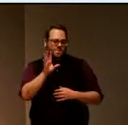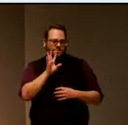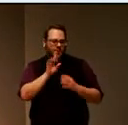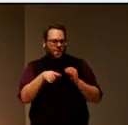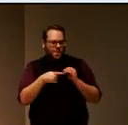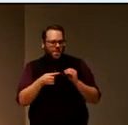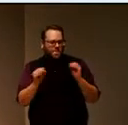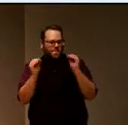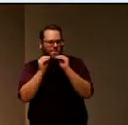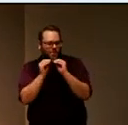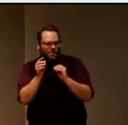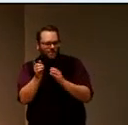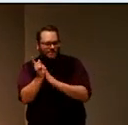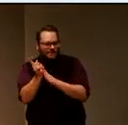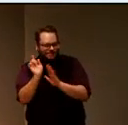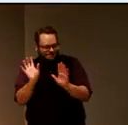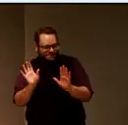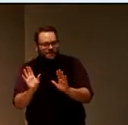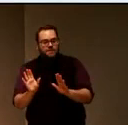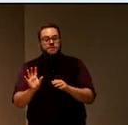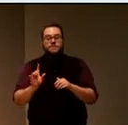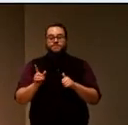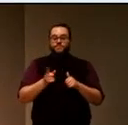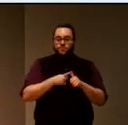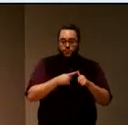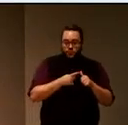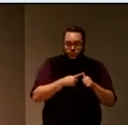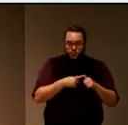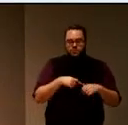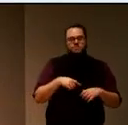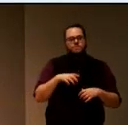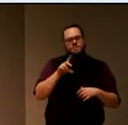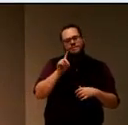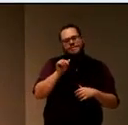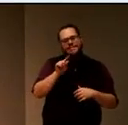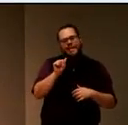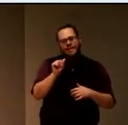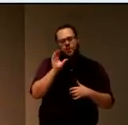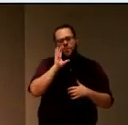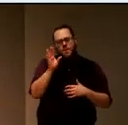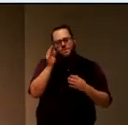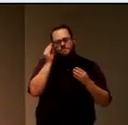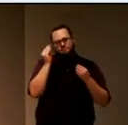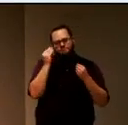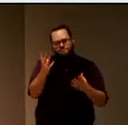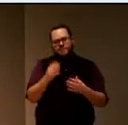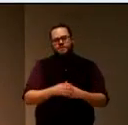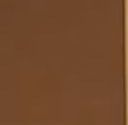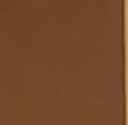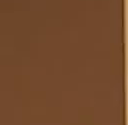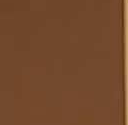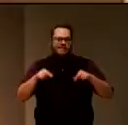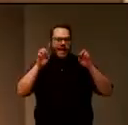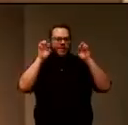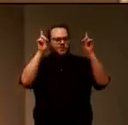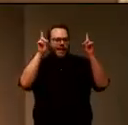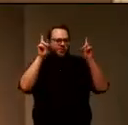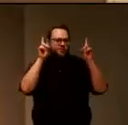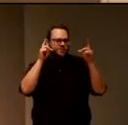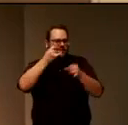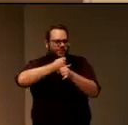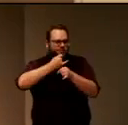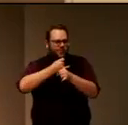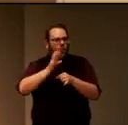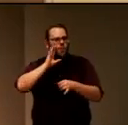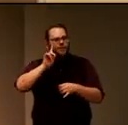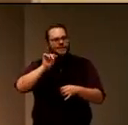second. But before that, I want to share a little bit of data. This is an educational institution. We're going to dive into some data